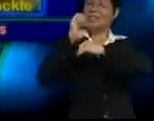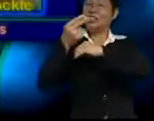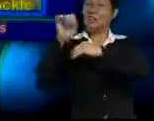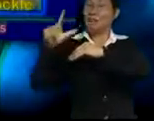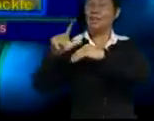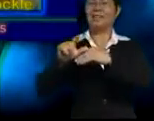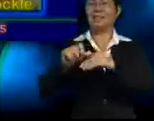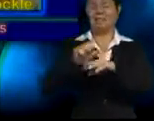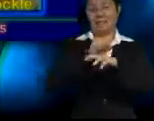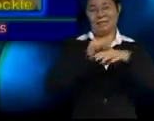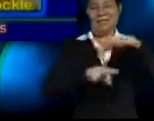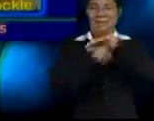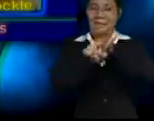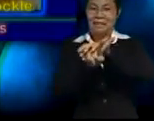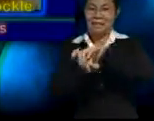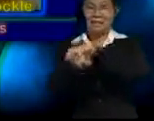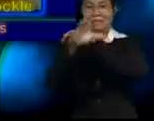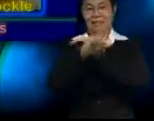snails and cockles.